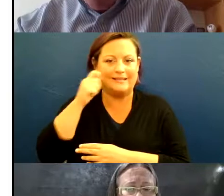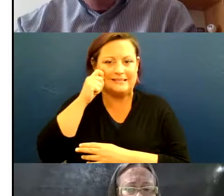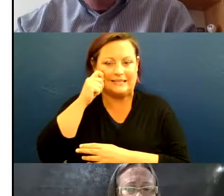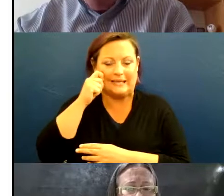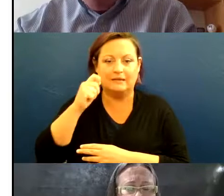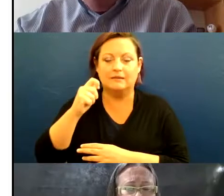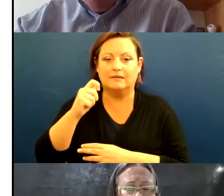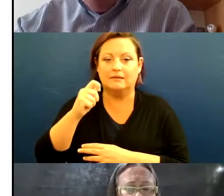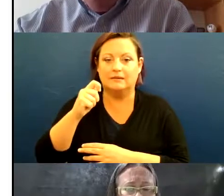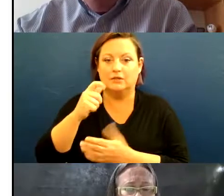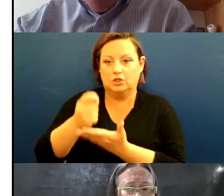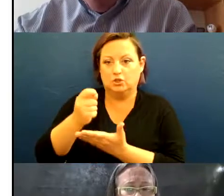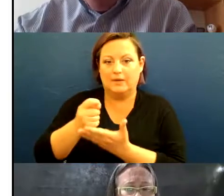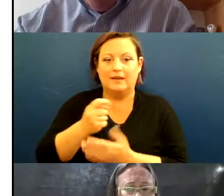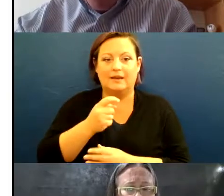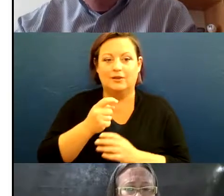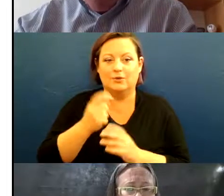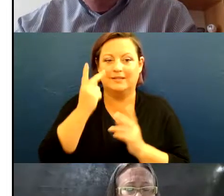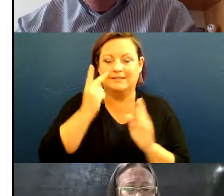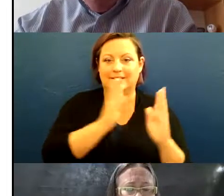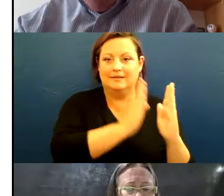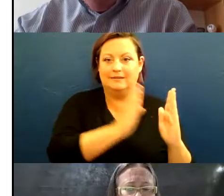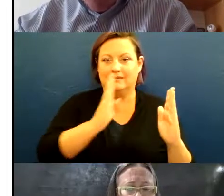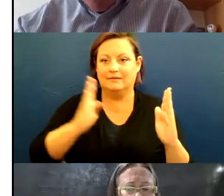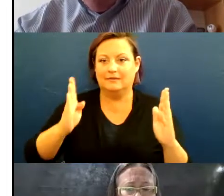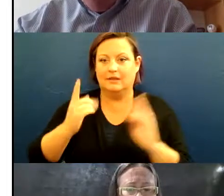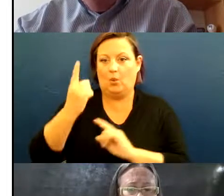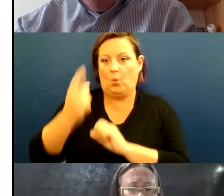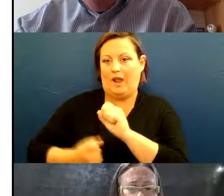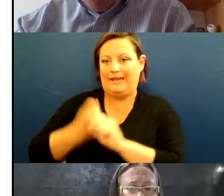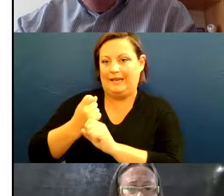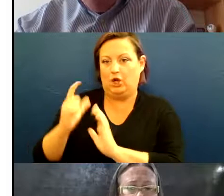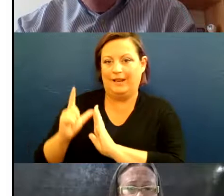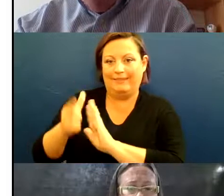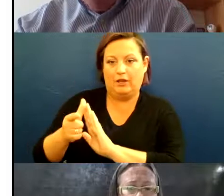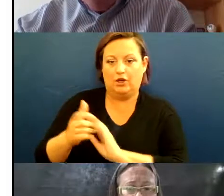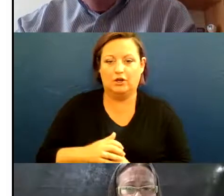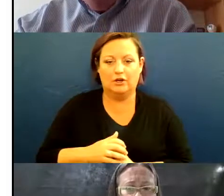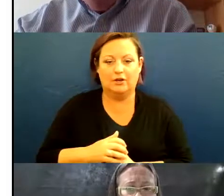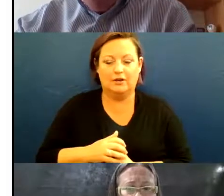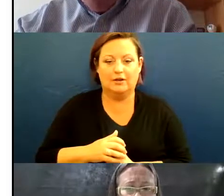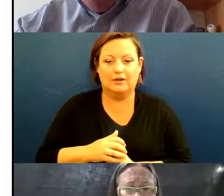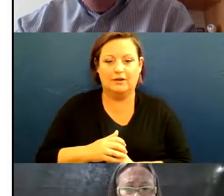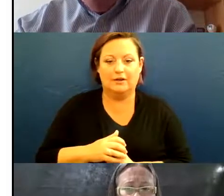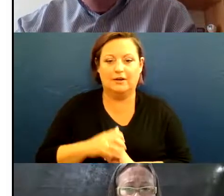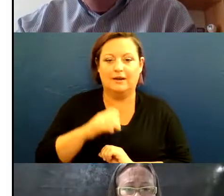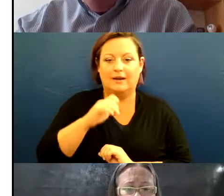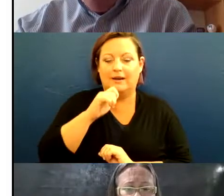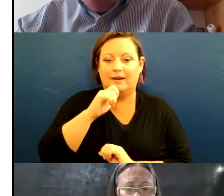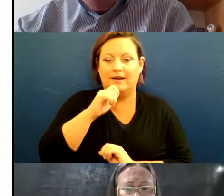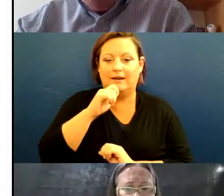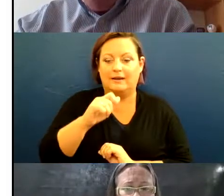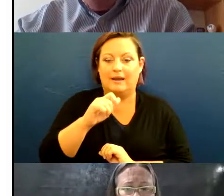And this is 1 year later. You can see that not only did it restore a